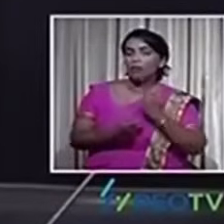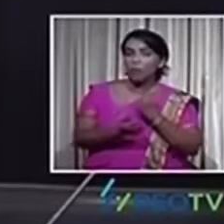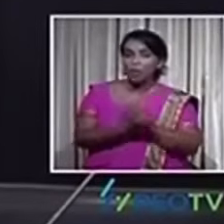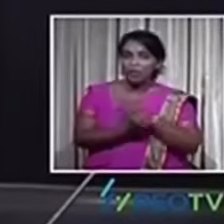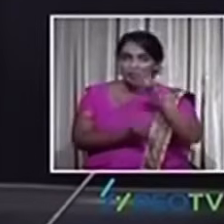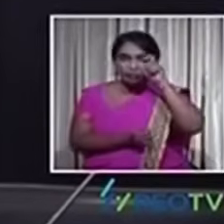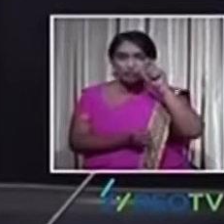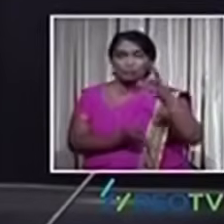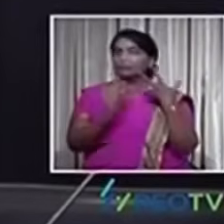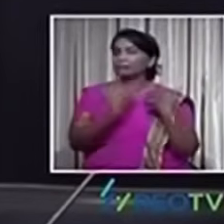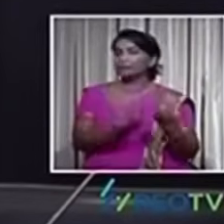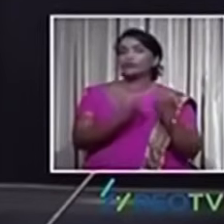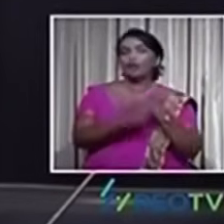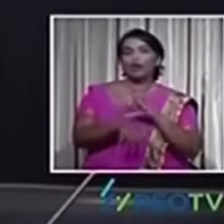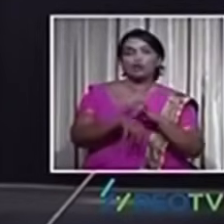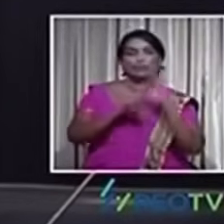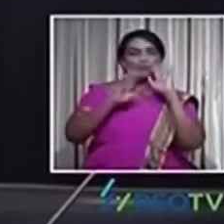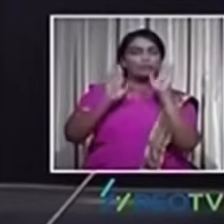hospital.